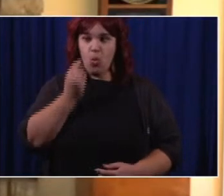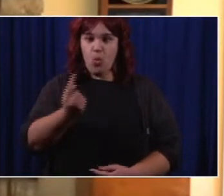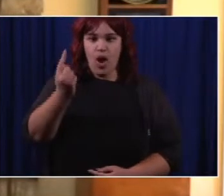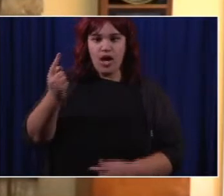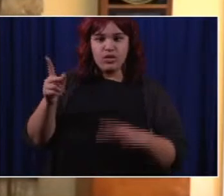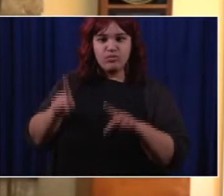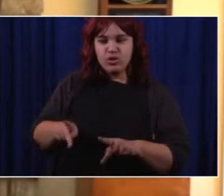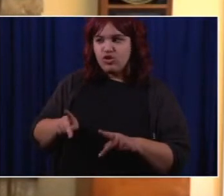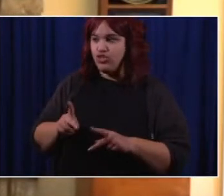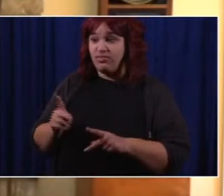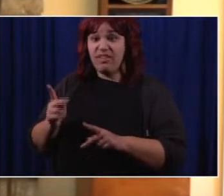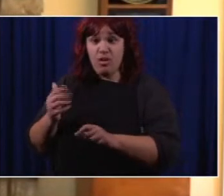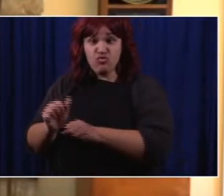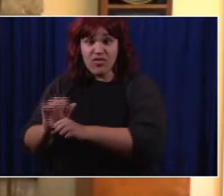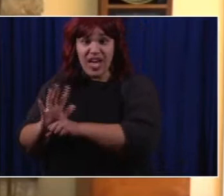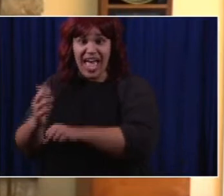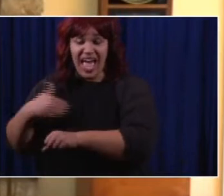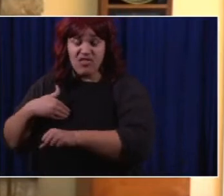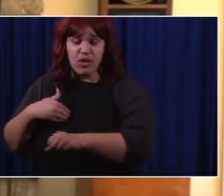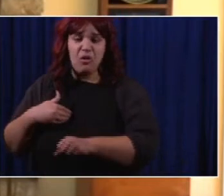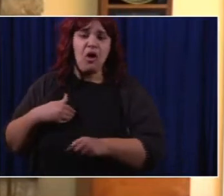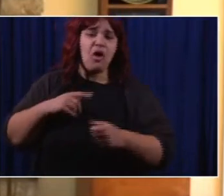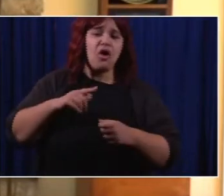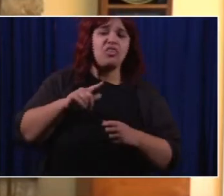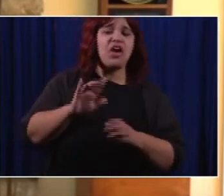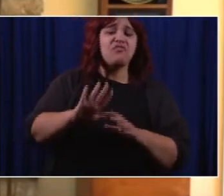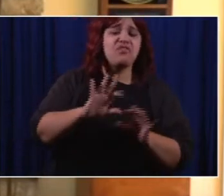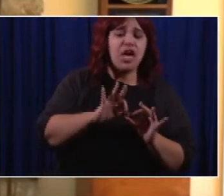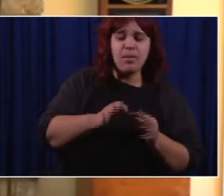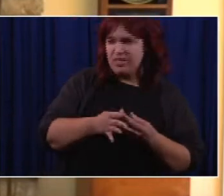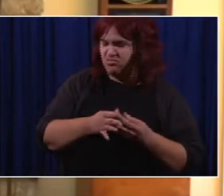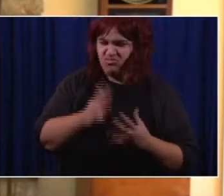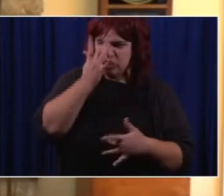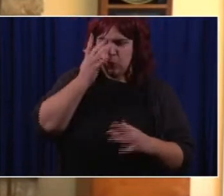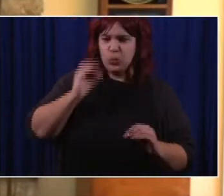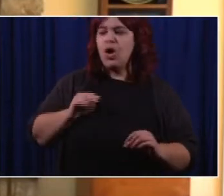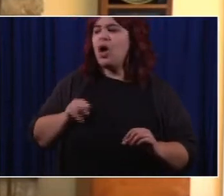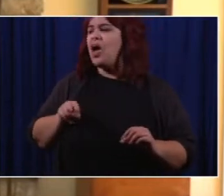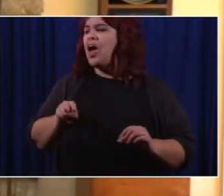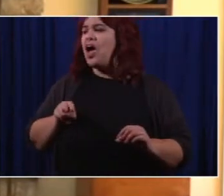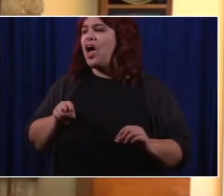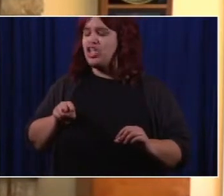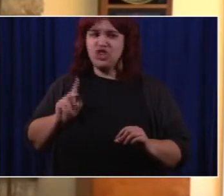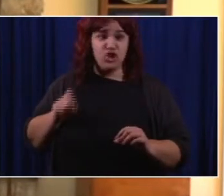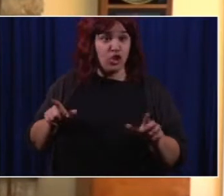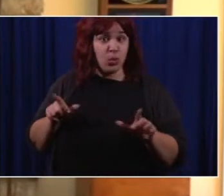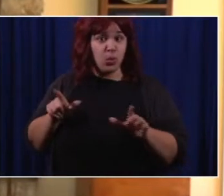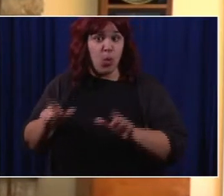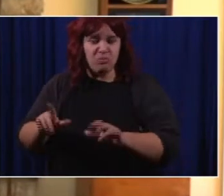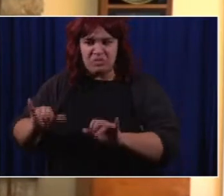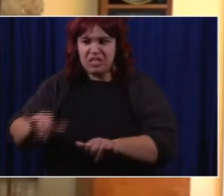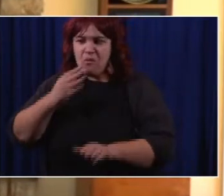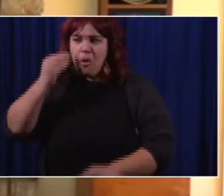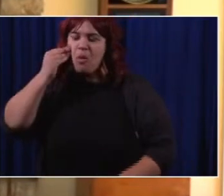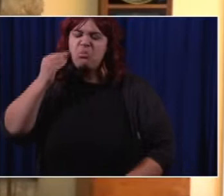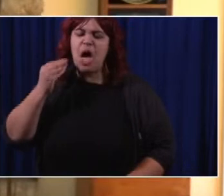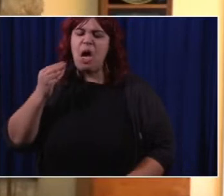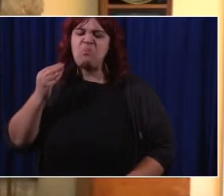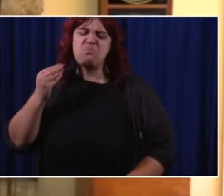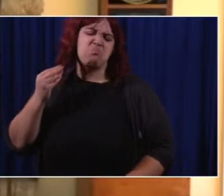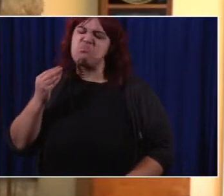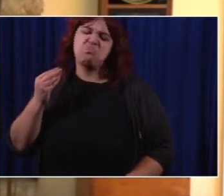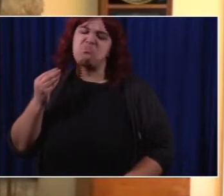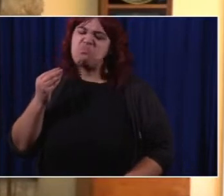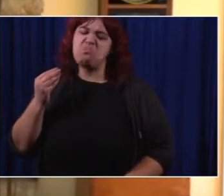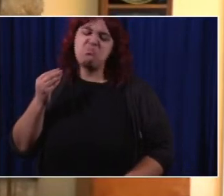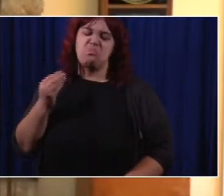don't feel sick. They're not showing symptoms. They don't have paid sick leave, fear of losing their job, and they believe the pandemic is politically